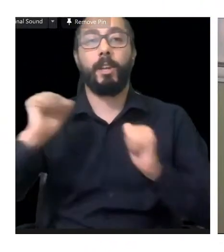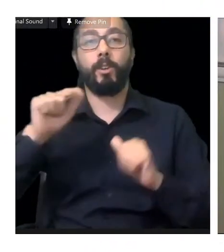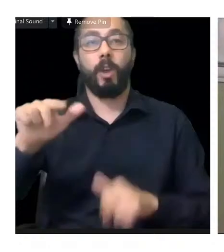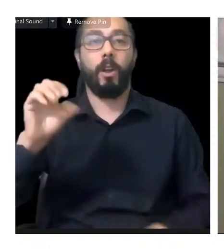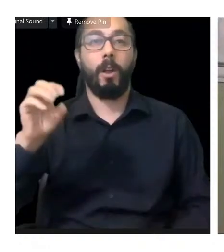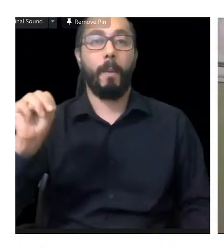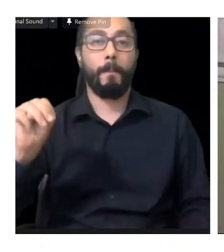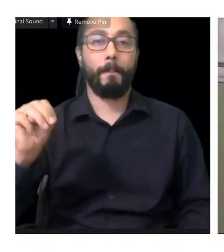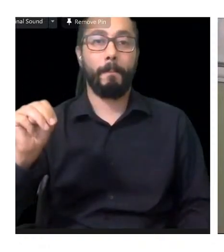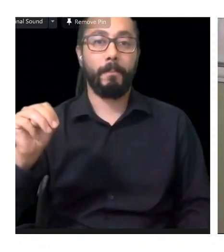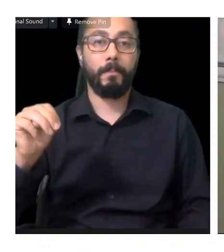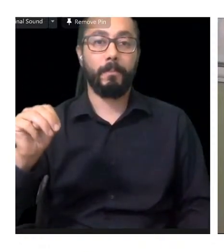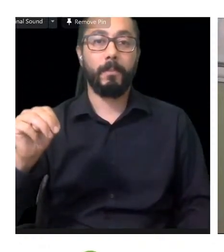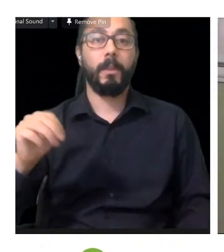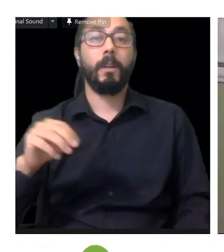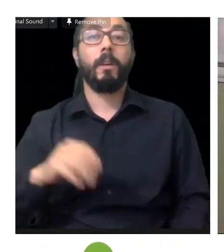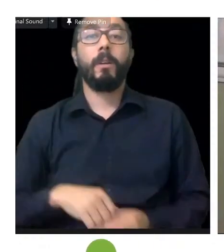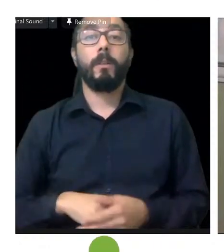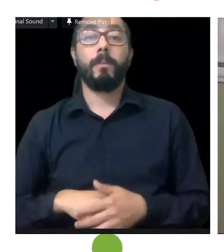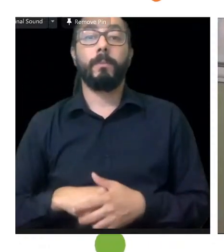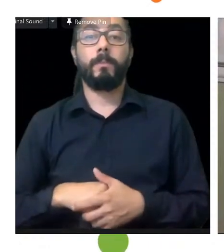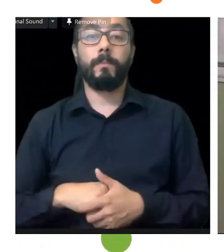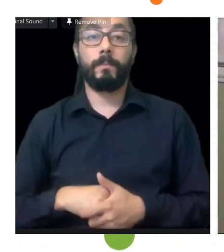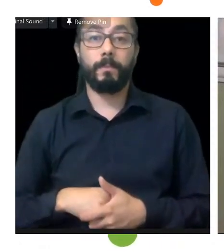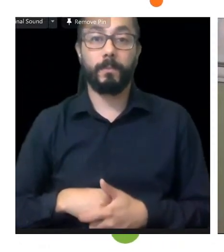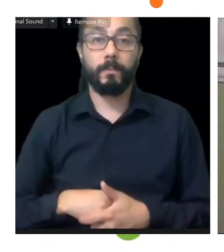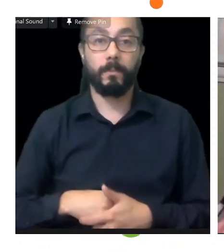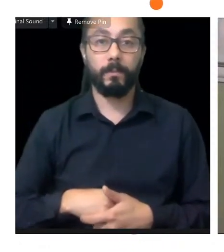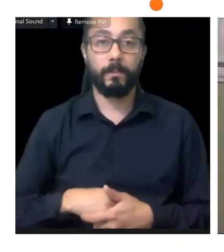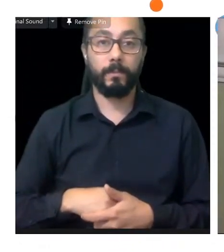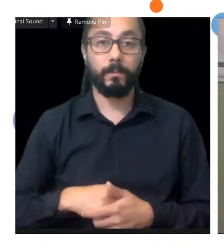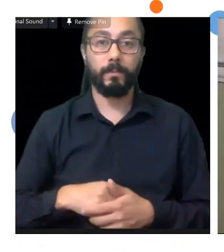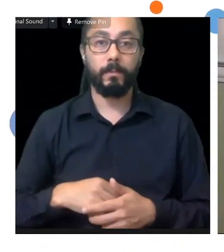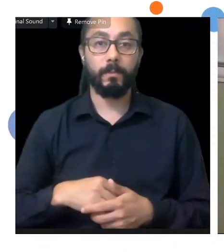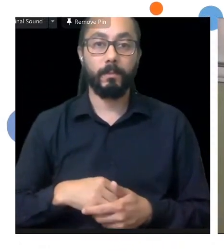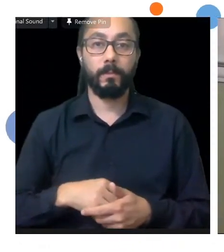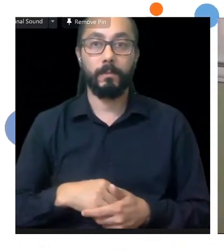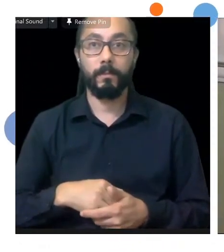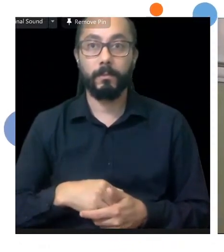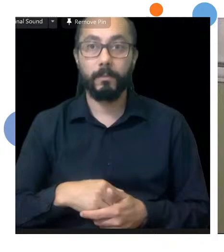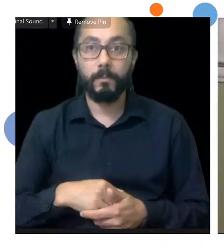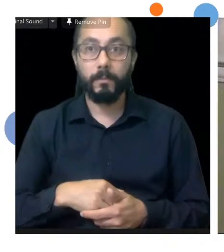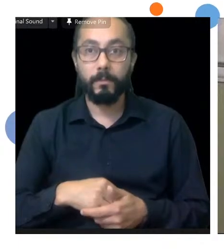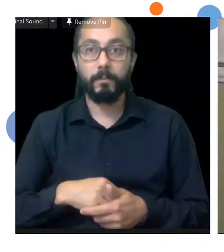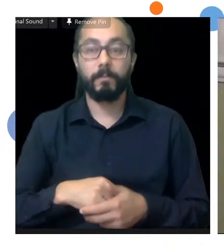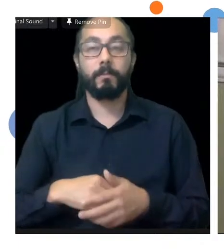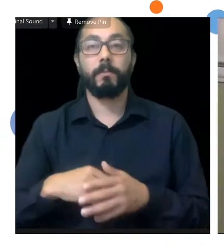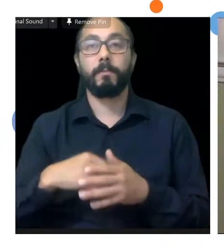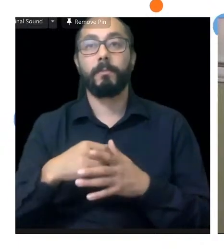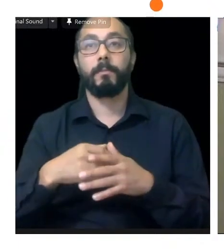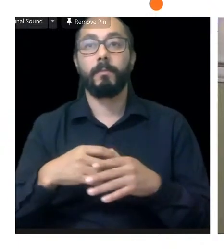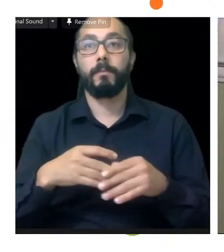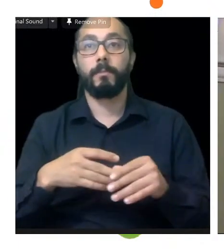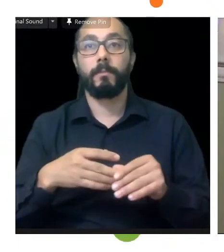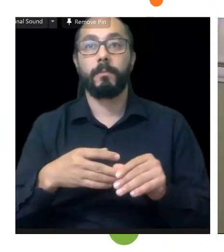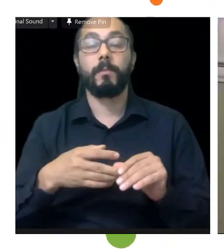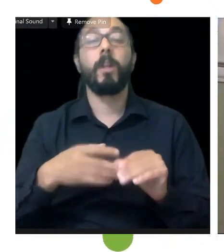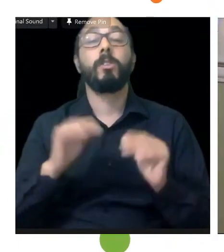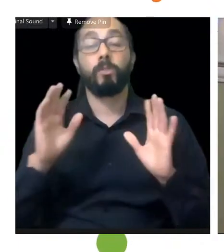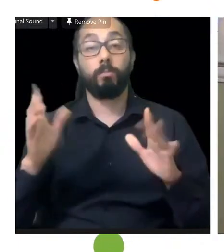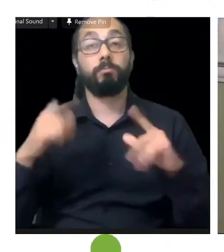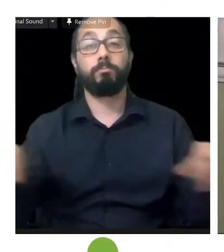that's radical access. So like everybody, I'm sure, we were hit by this pandemic